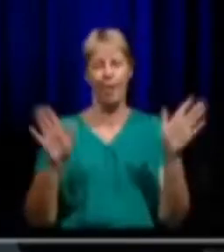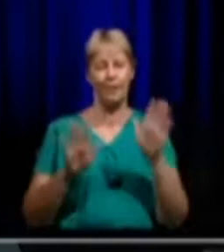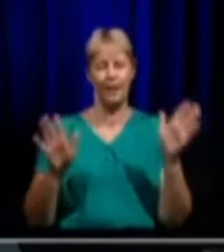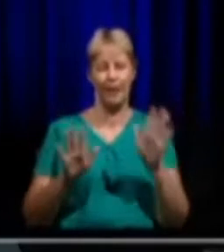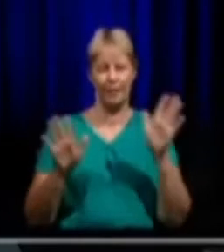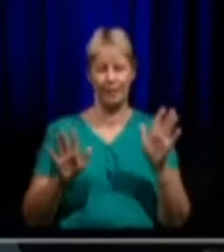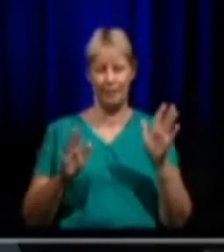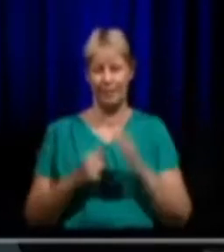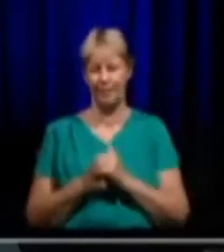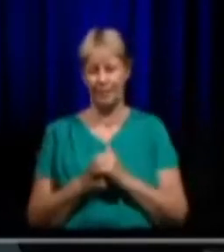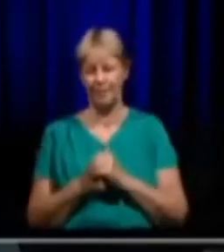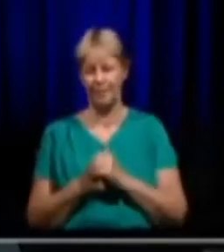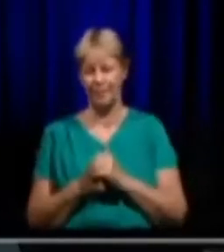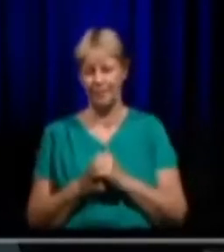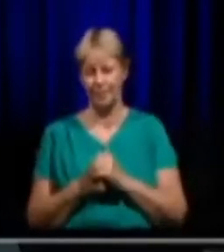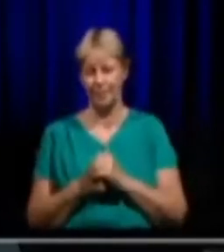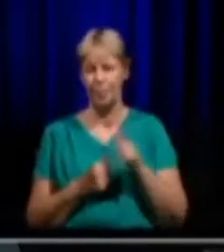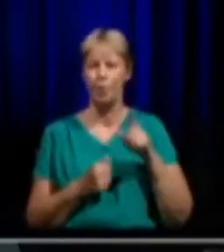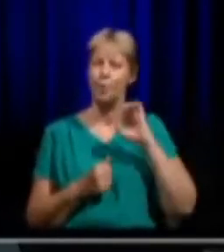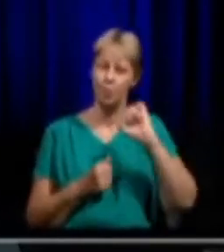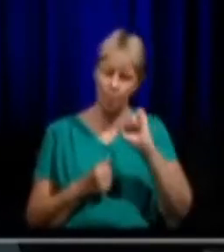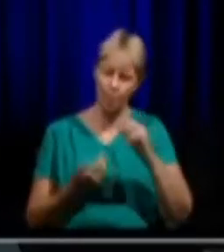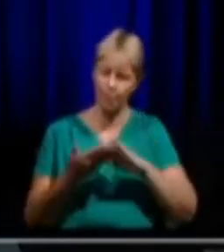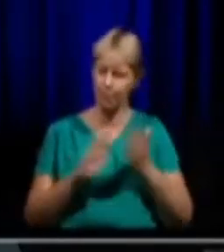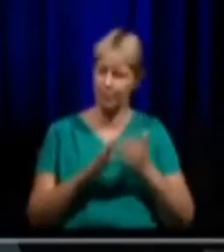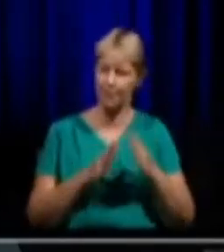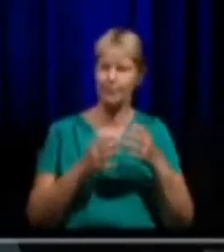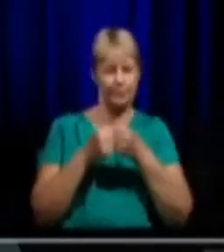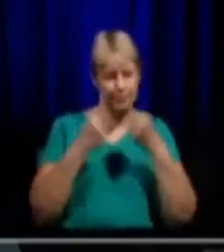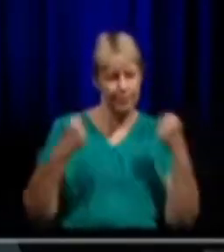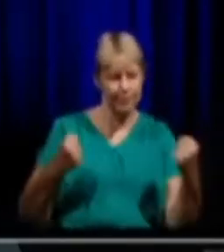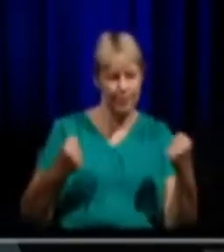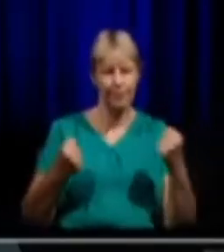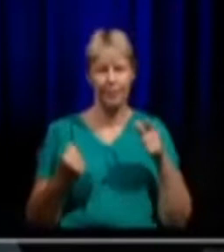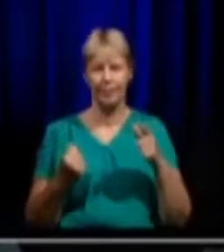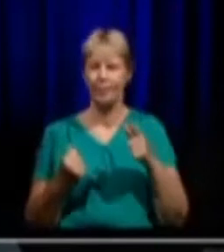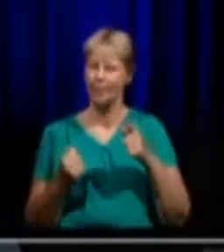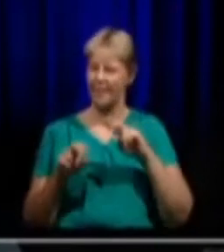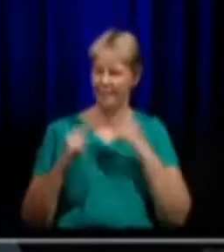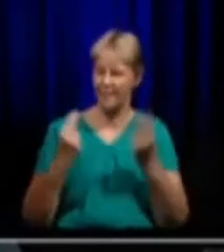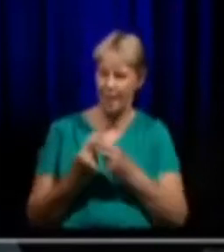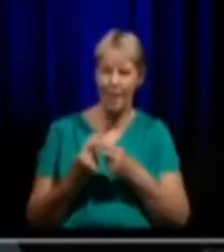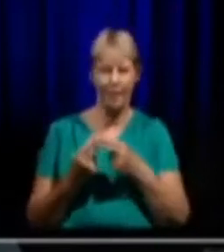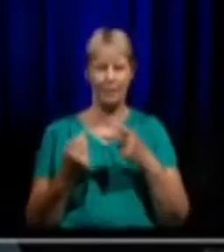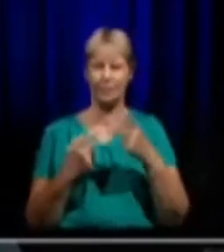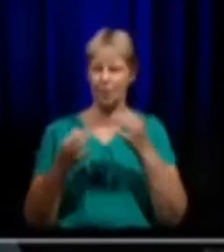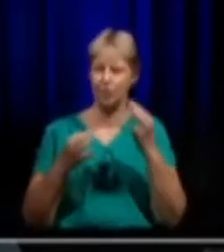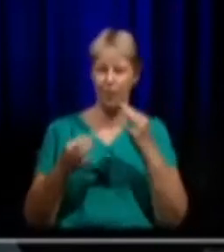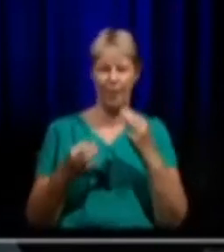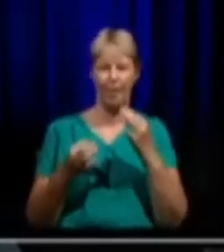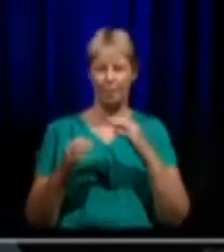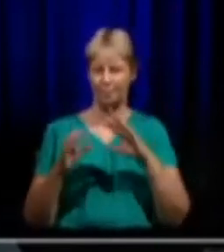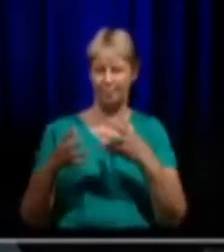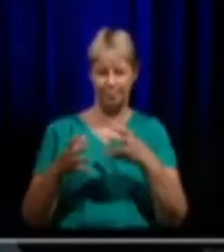do with that. But your extended community, your friends, your family, your social media has an impact on where we spend our money and